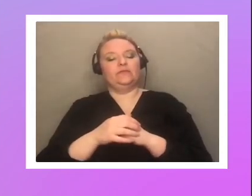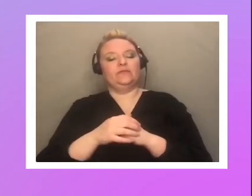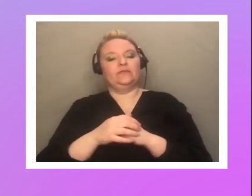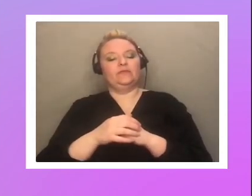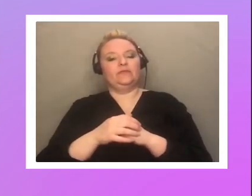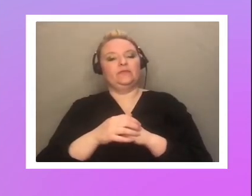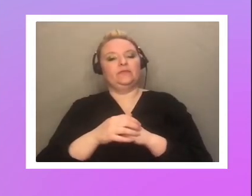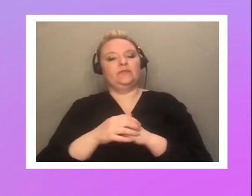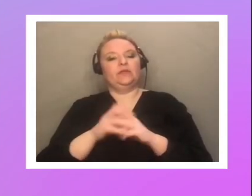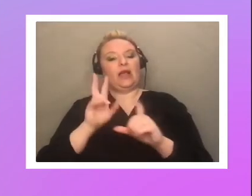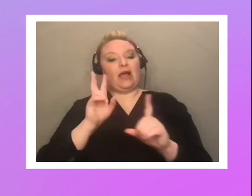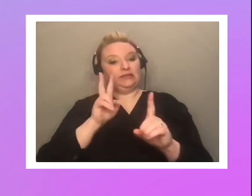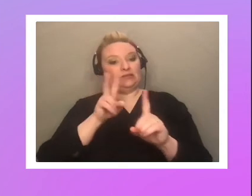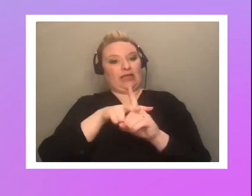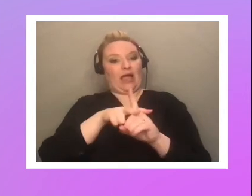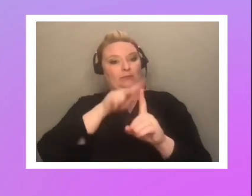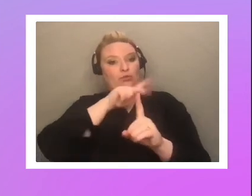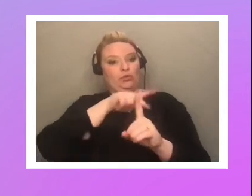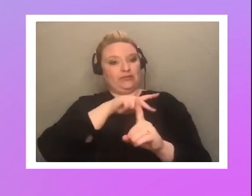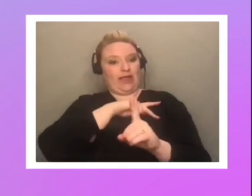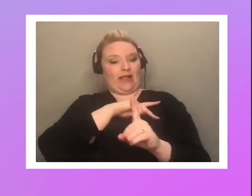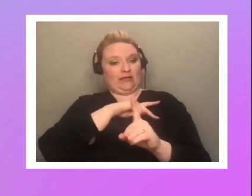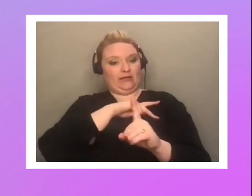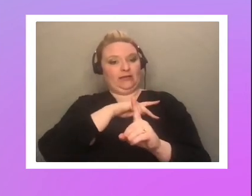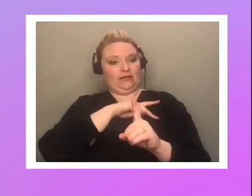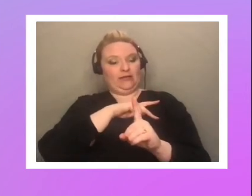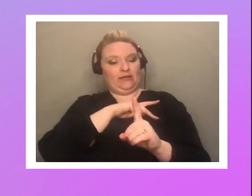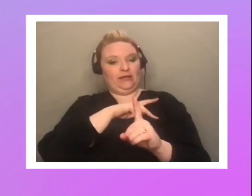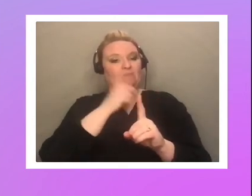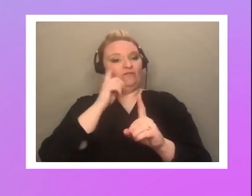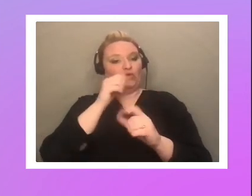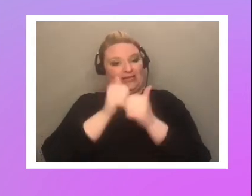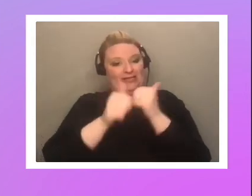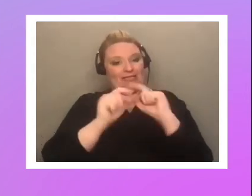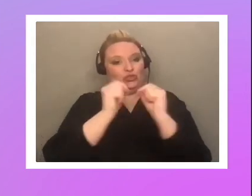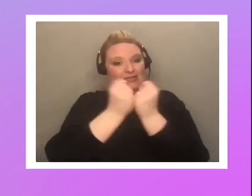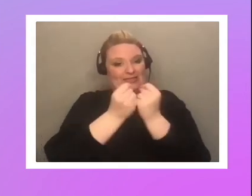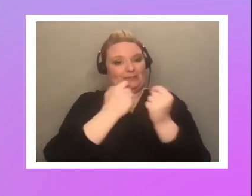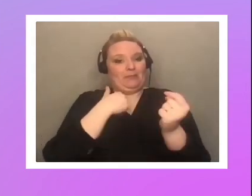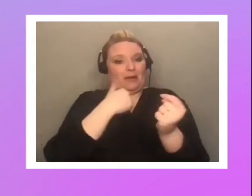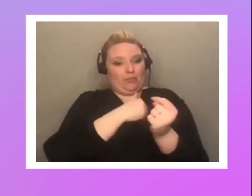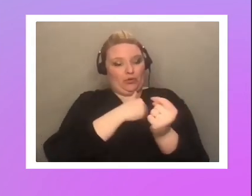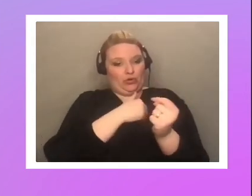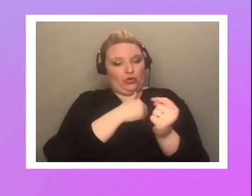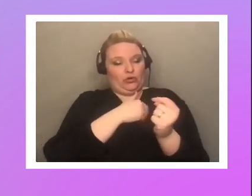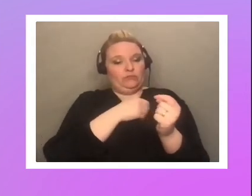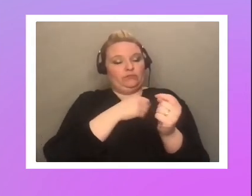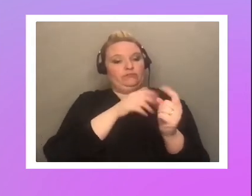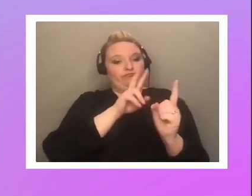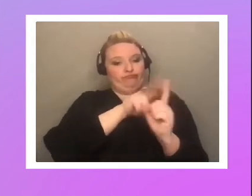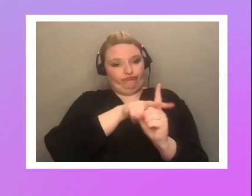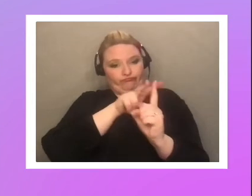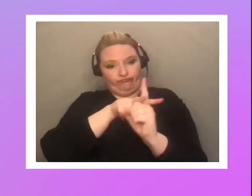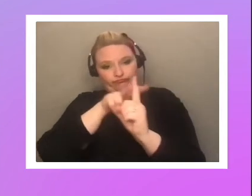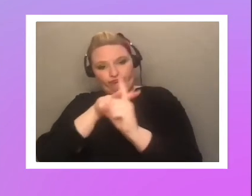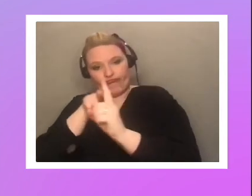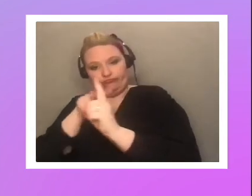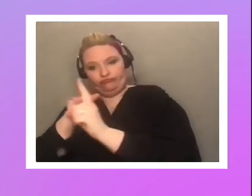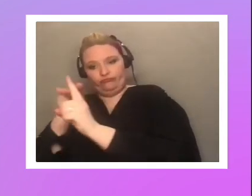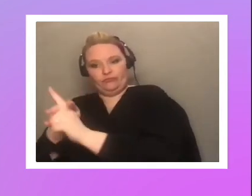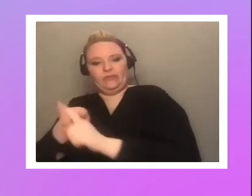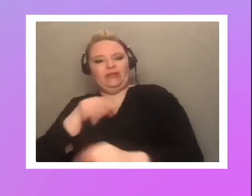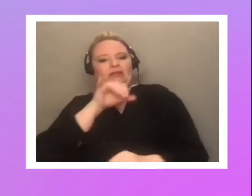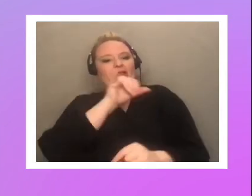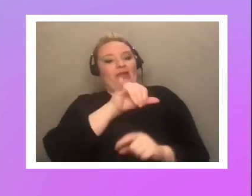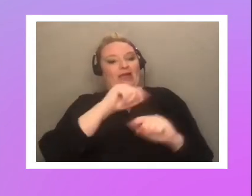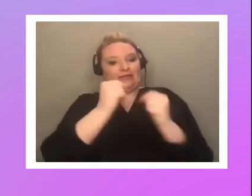assigning personas to a persona to each team member, and have that team member